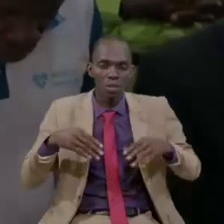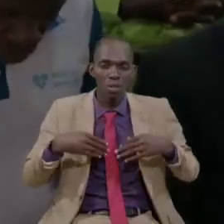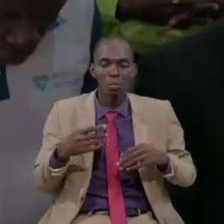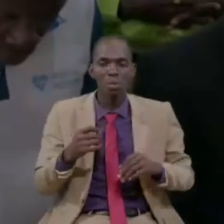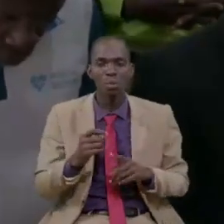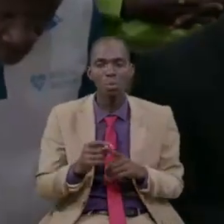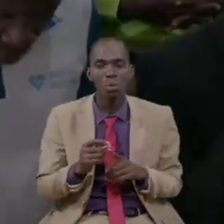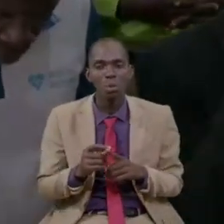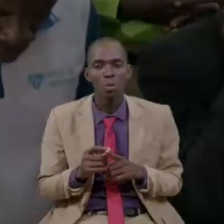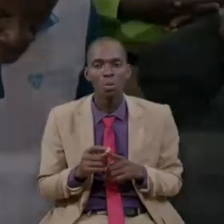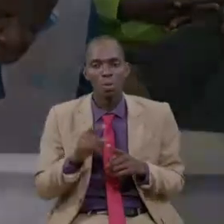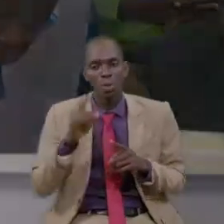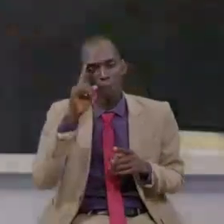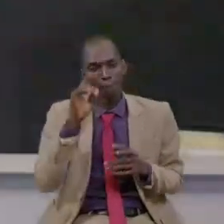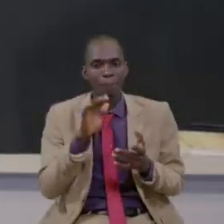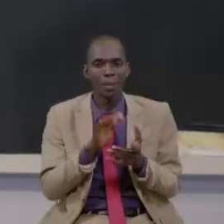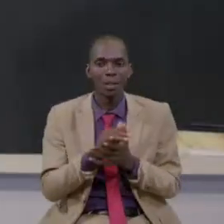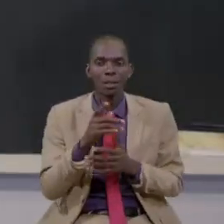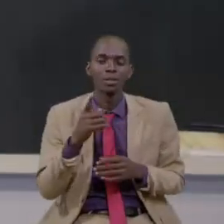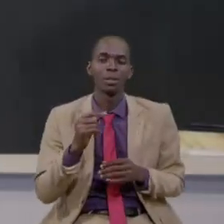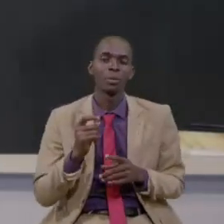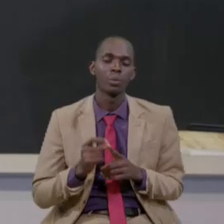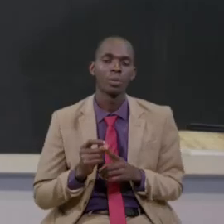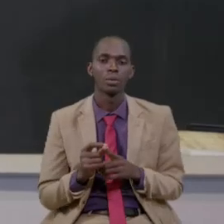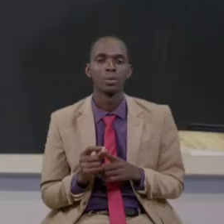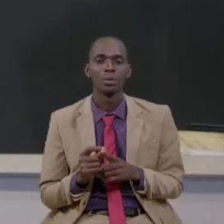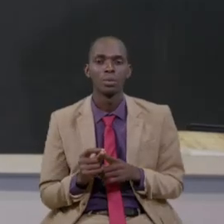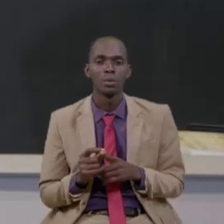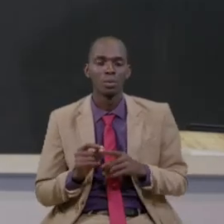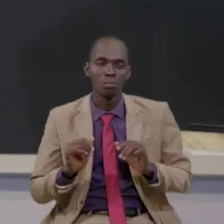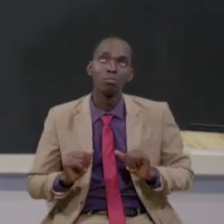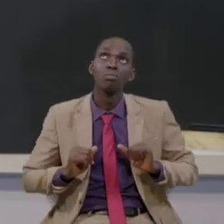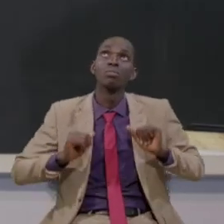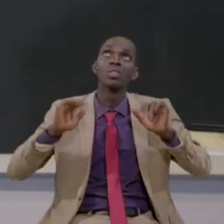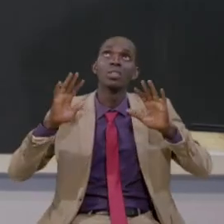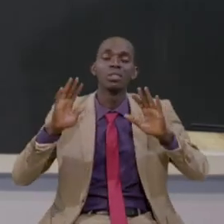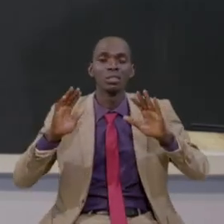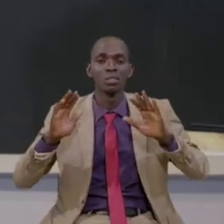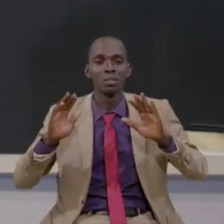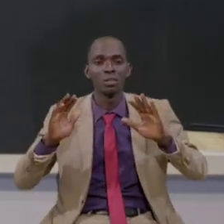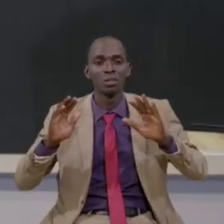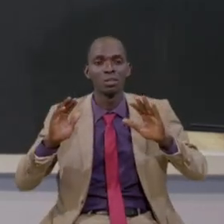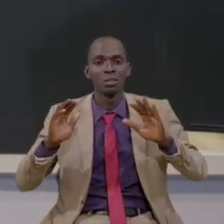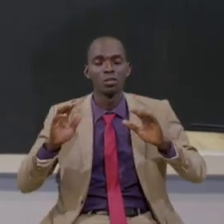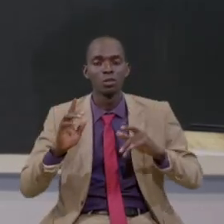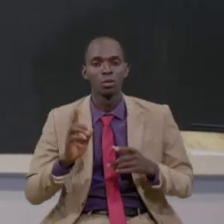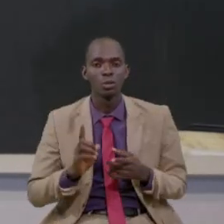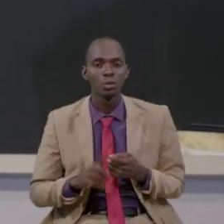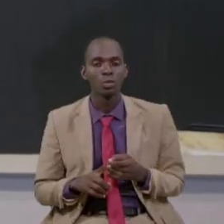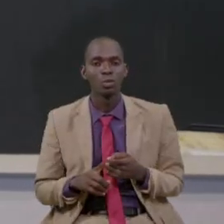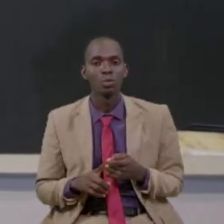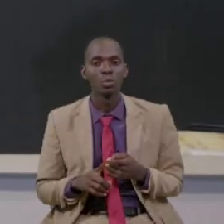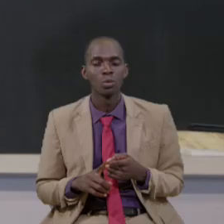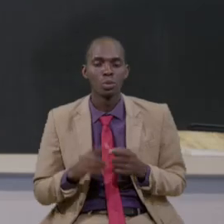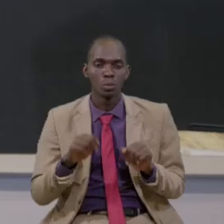believe the word, consecrate to meet the demand of the Lord,